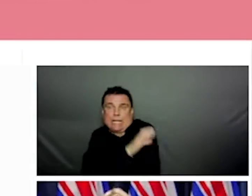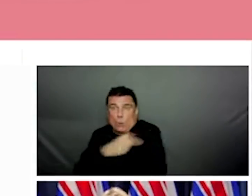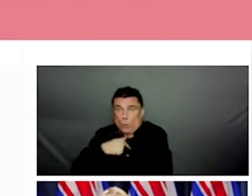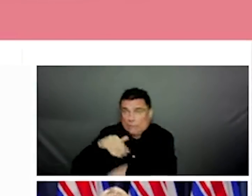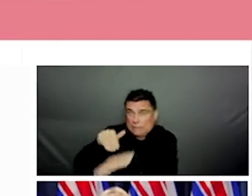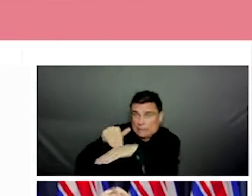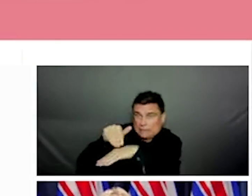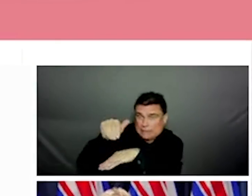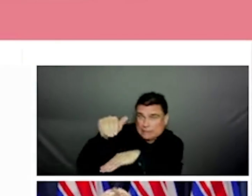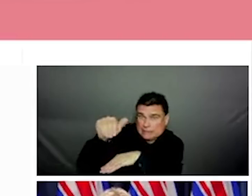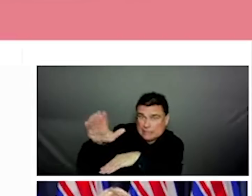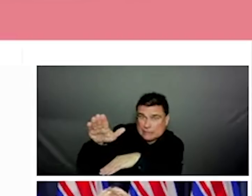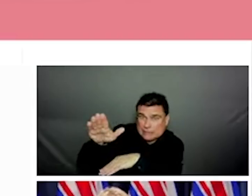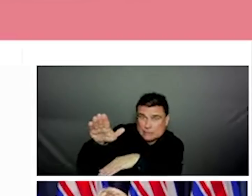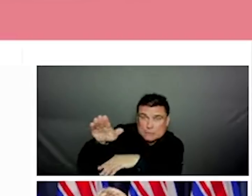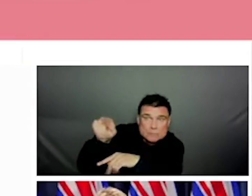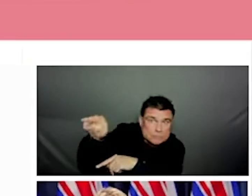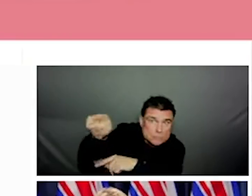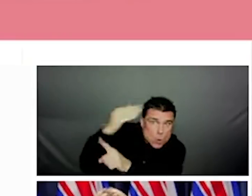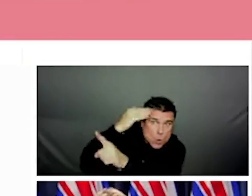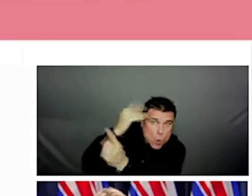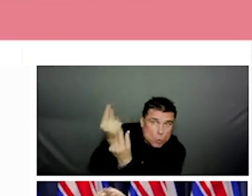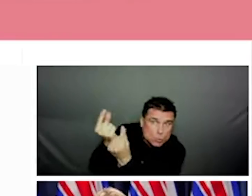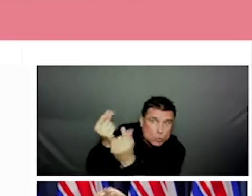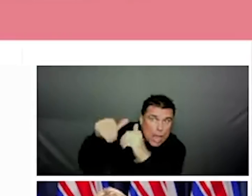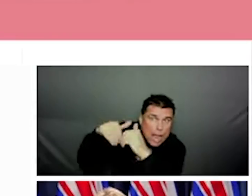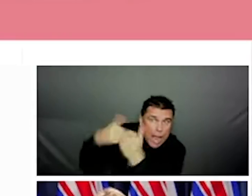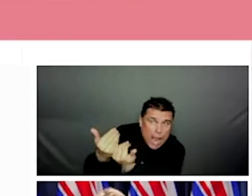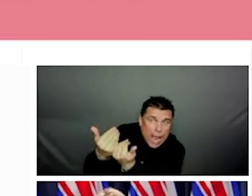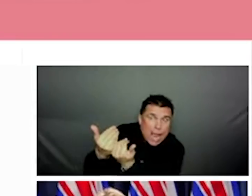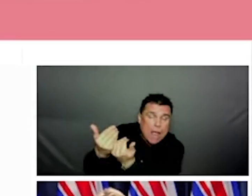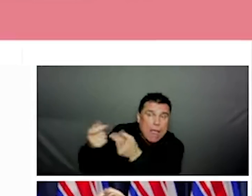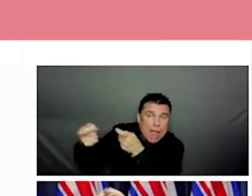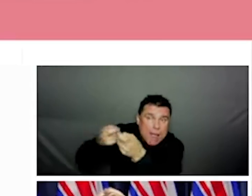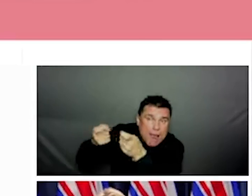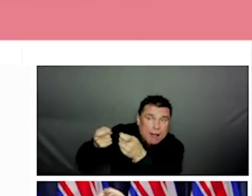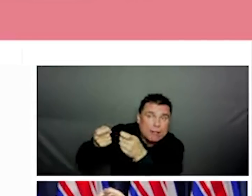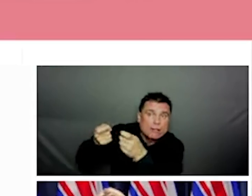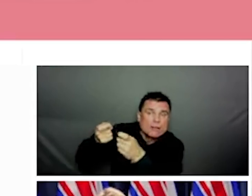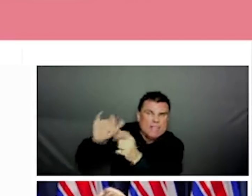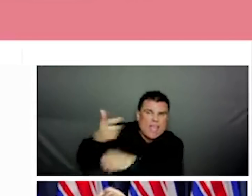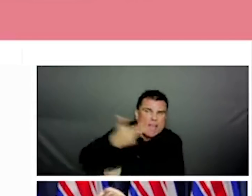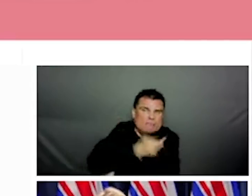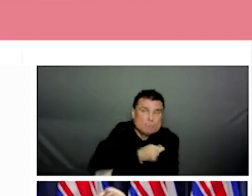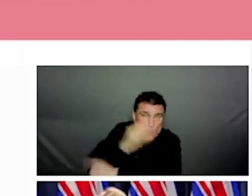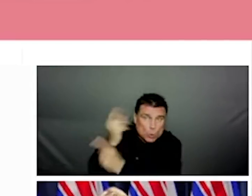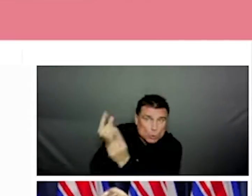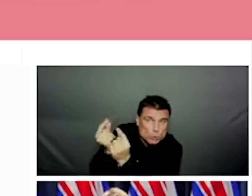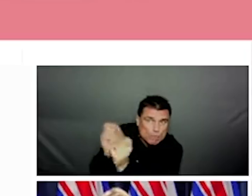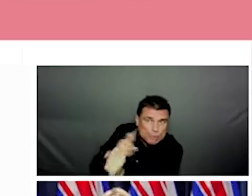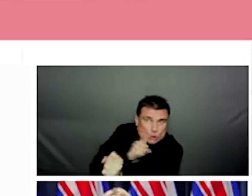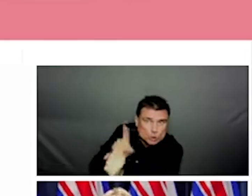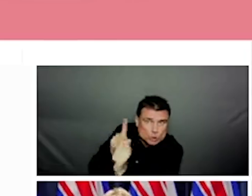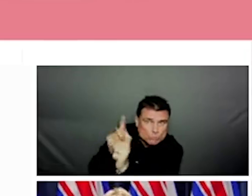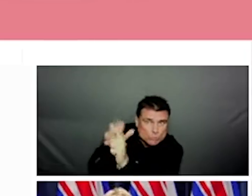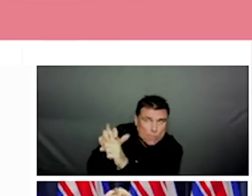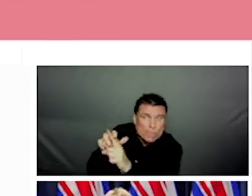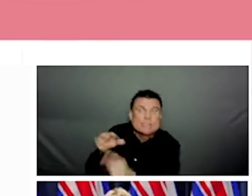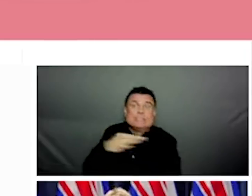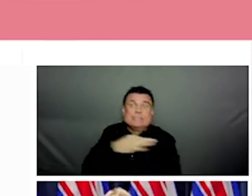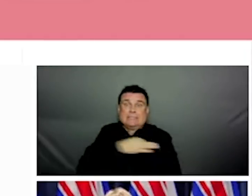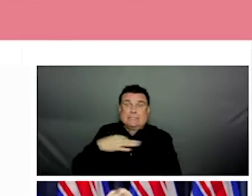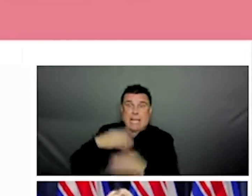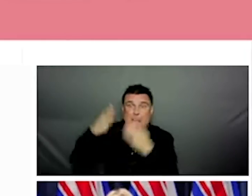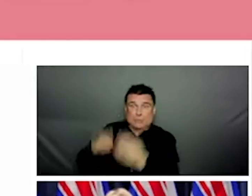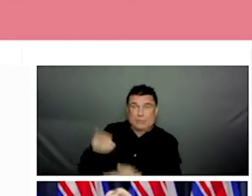much is in a dose, what the side effects are, the details that we need to do as clinicians to make sure we can safely provide vaccine